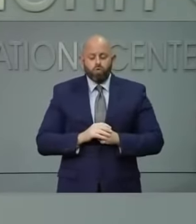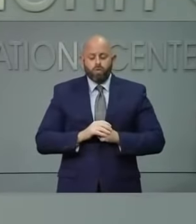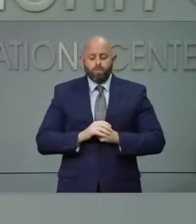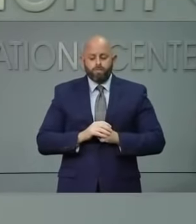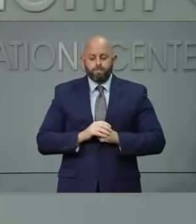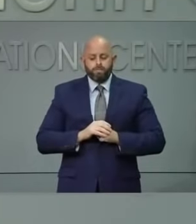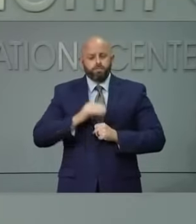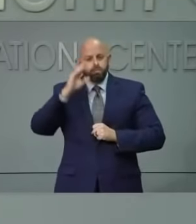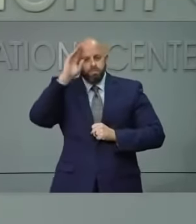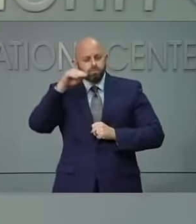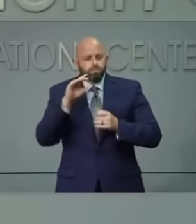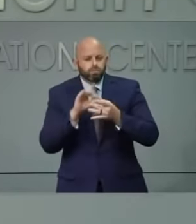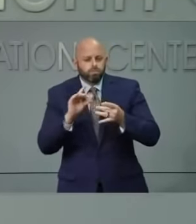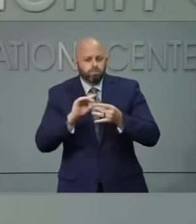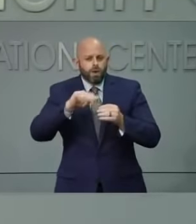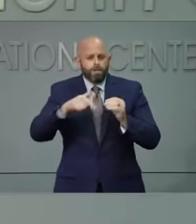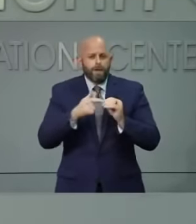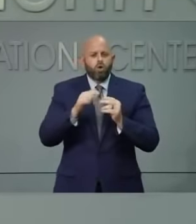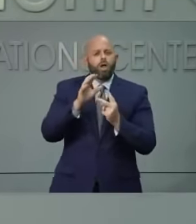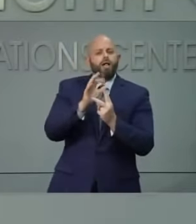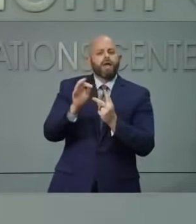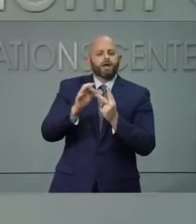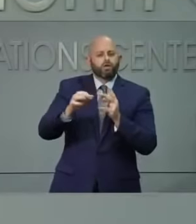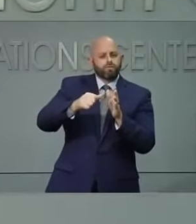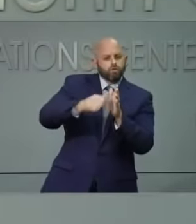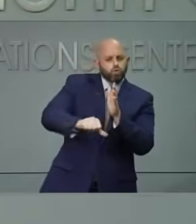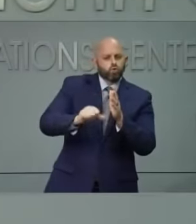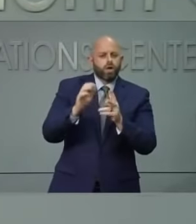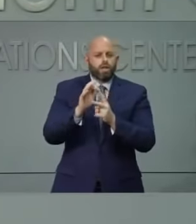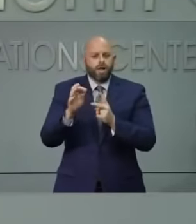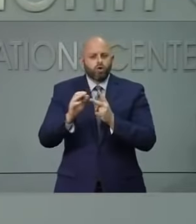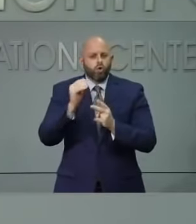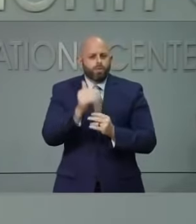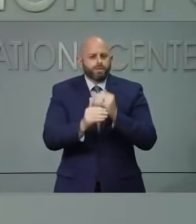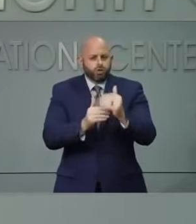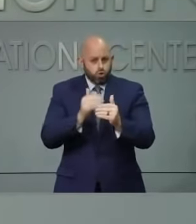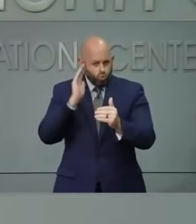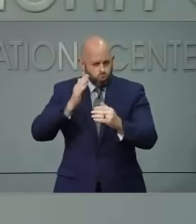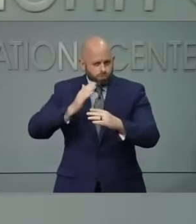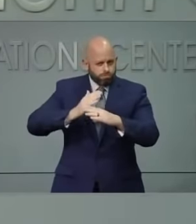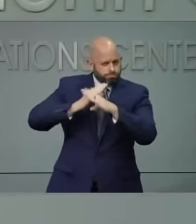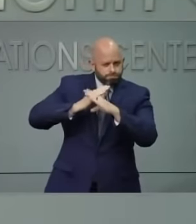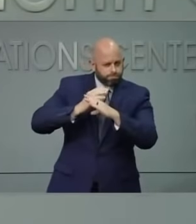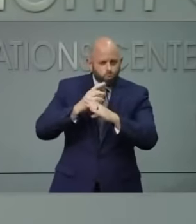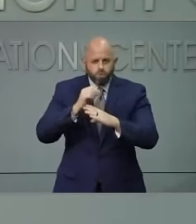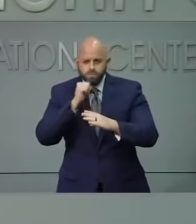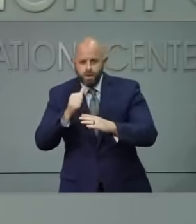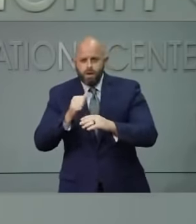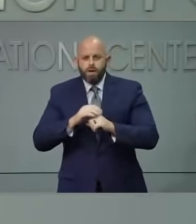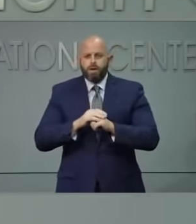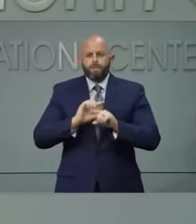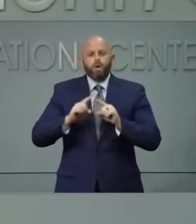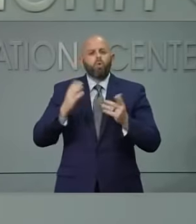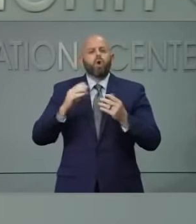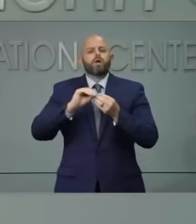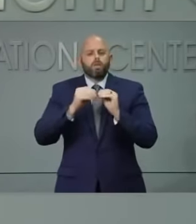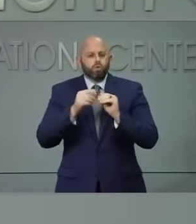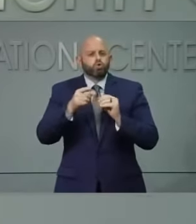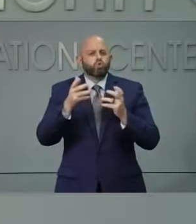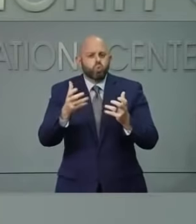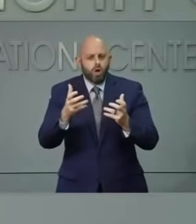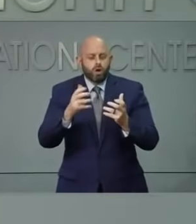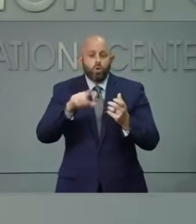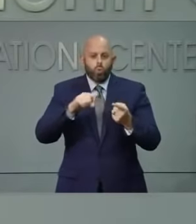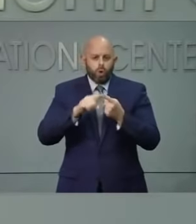procedures. But at the state level, what red flags are you looking for? And at what point would you implement